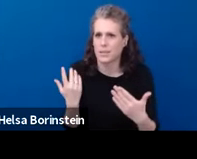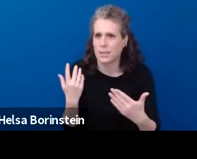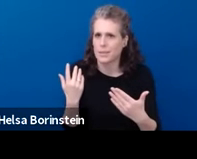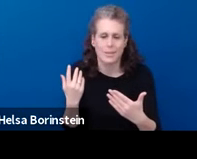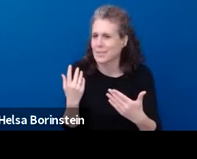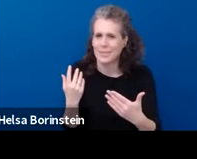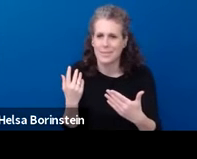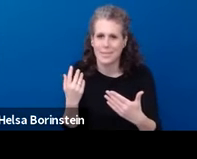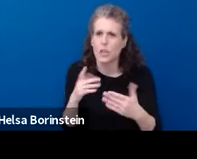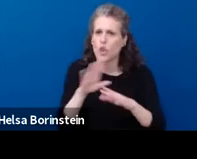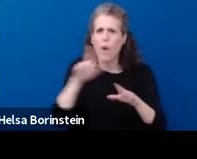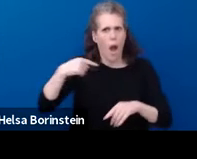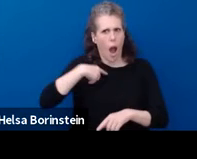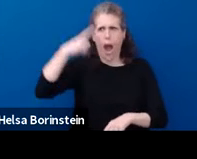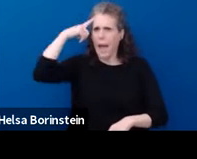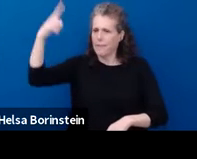have